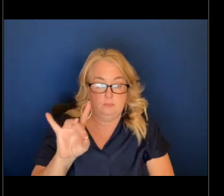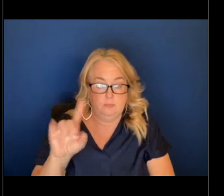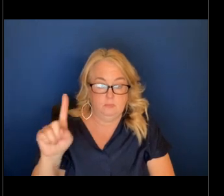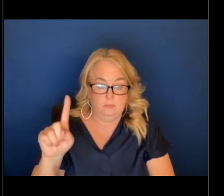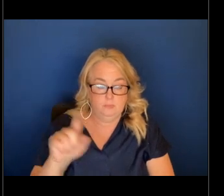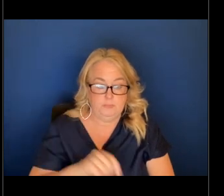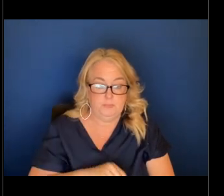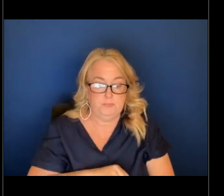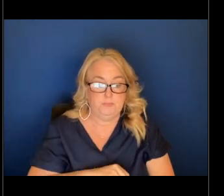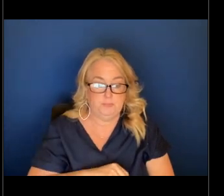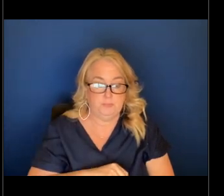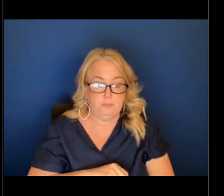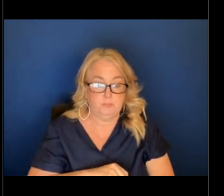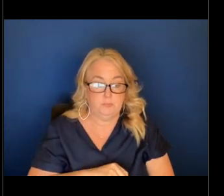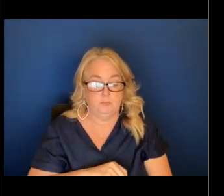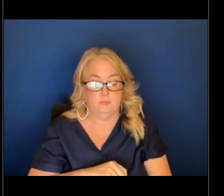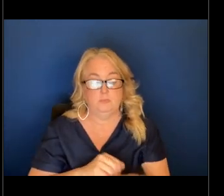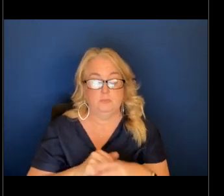888-341-7781.